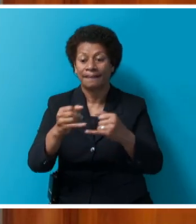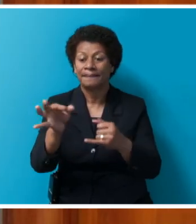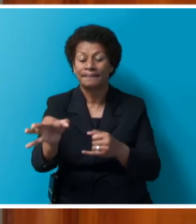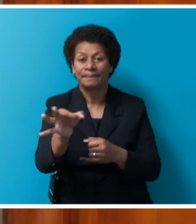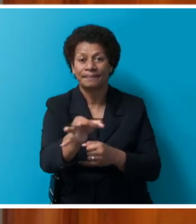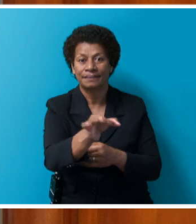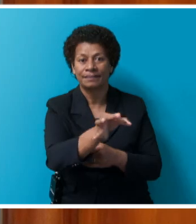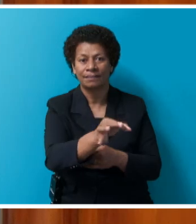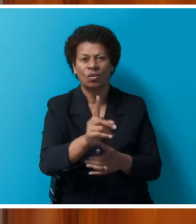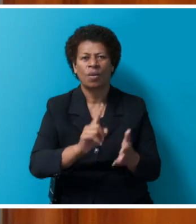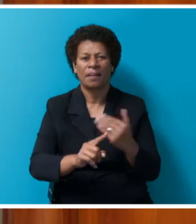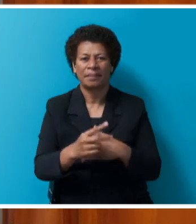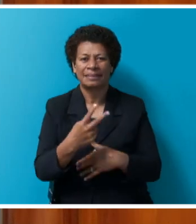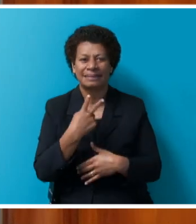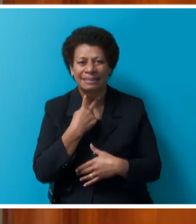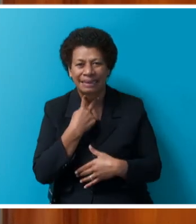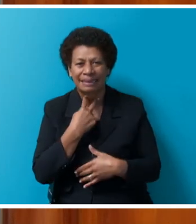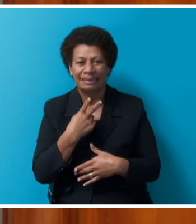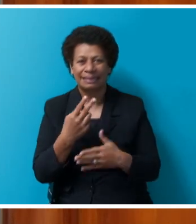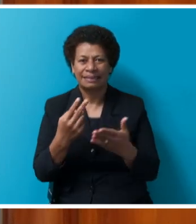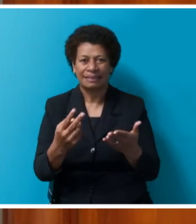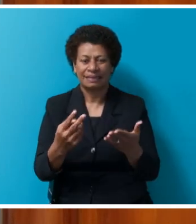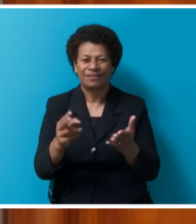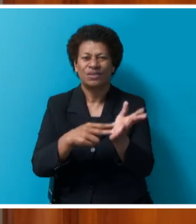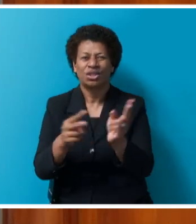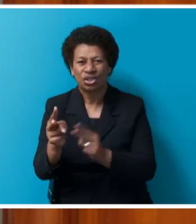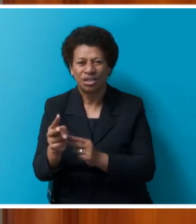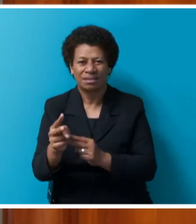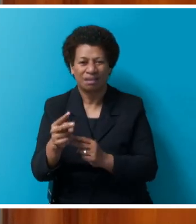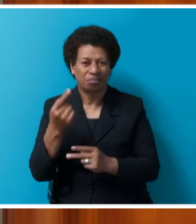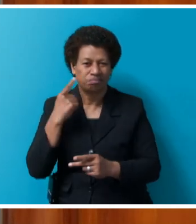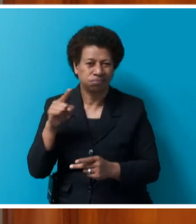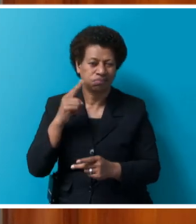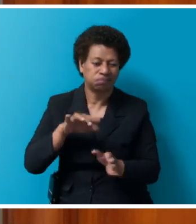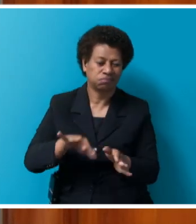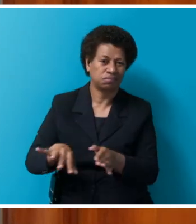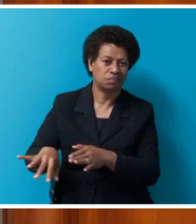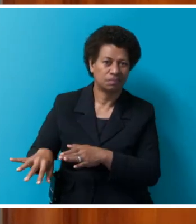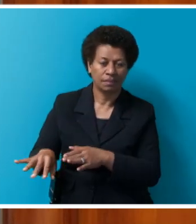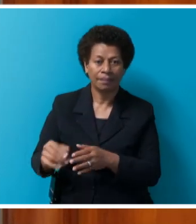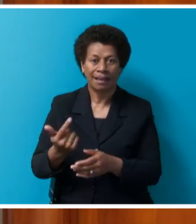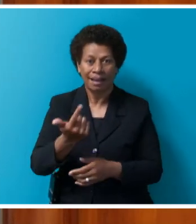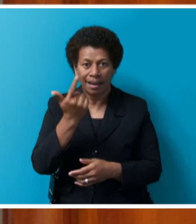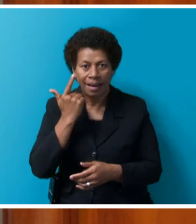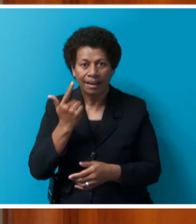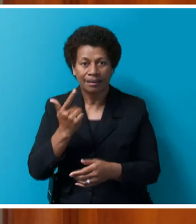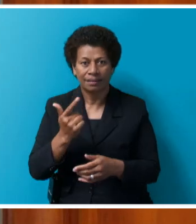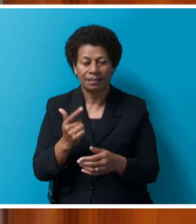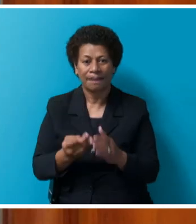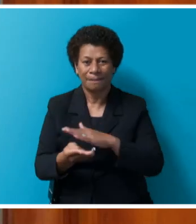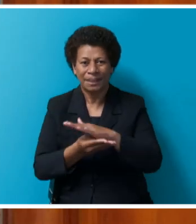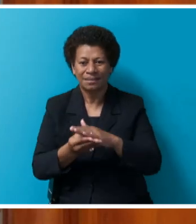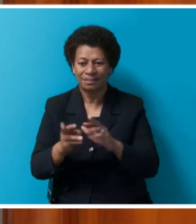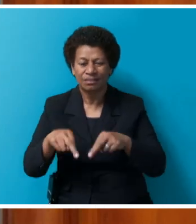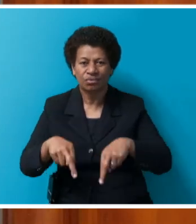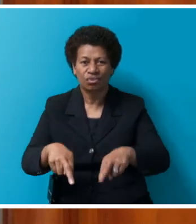remain trapped in a cycle of rural neglect. Despite their vast potential, they lack the basic infrastructure that defines